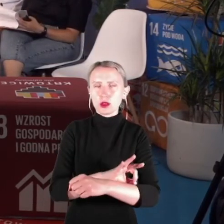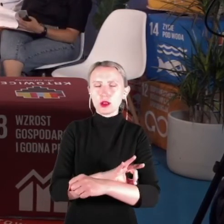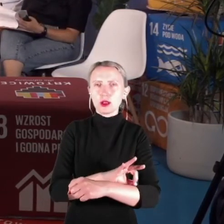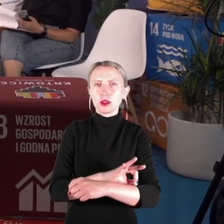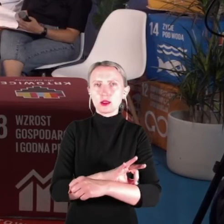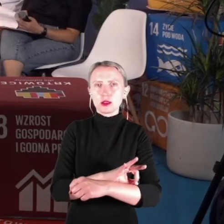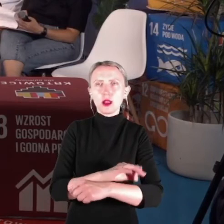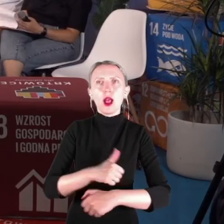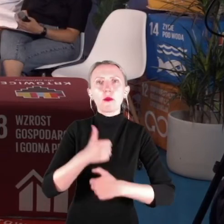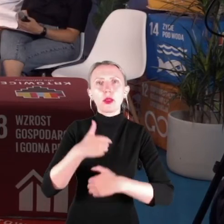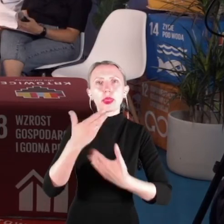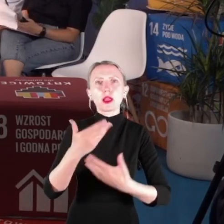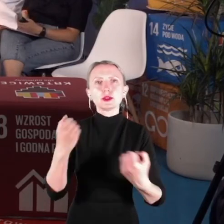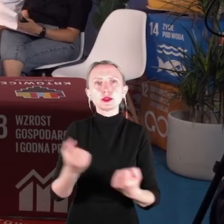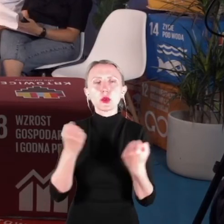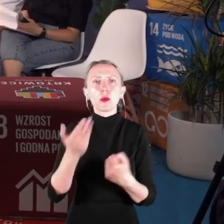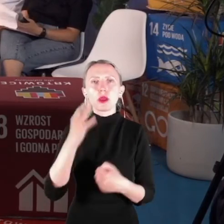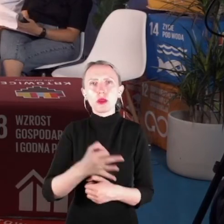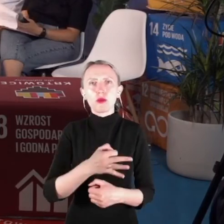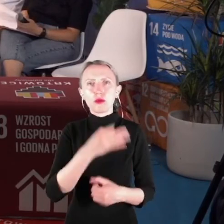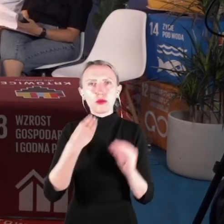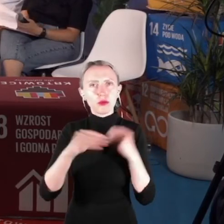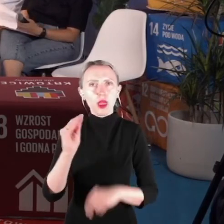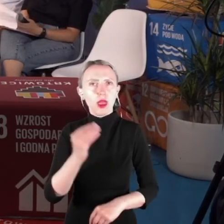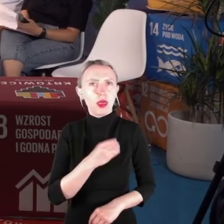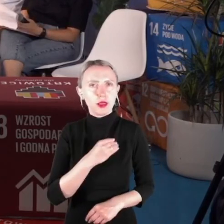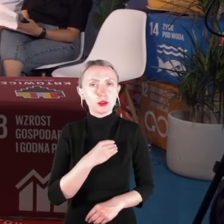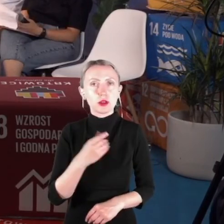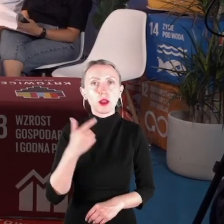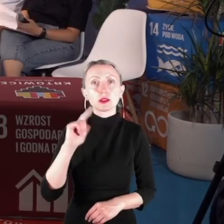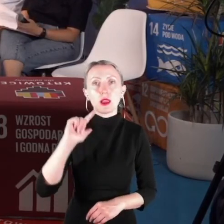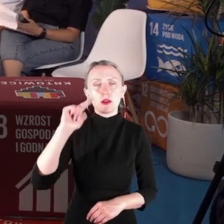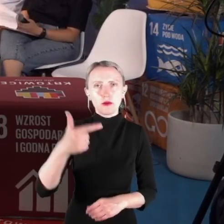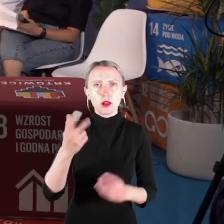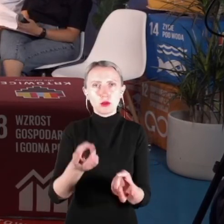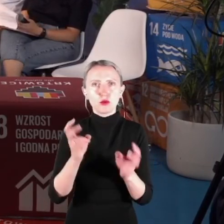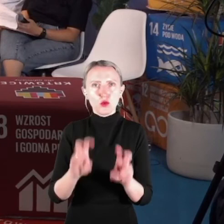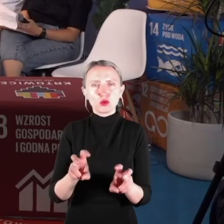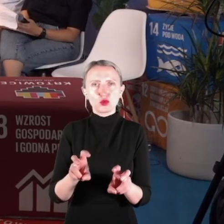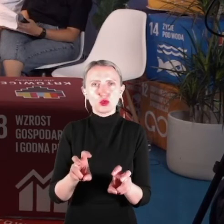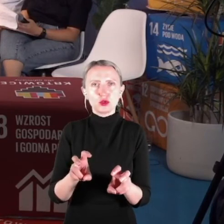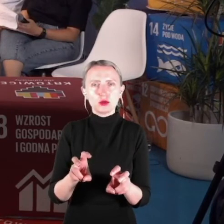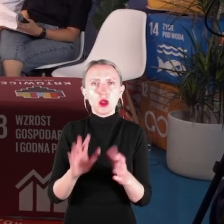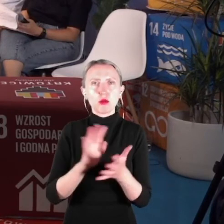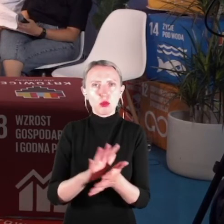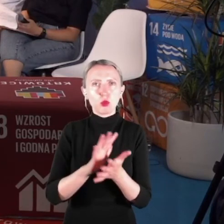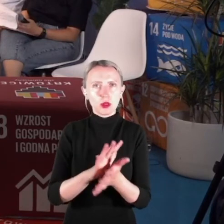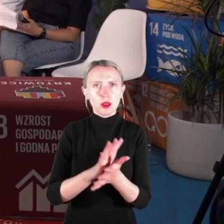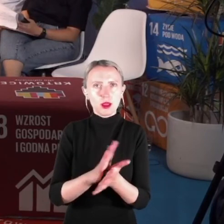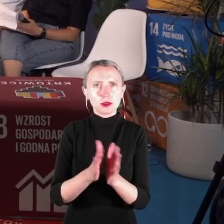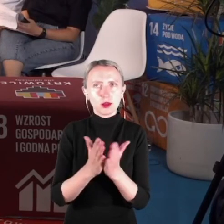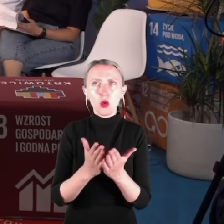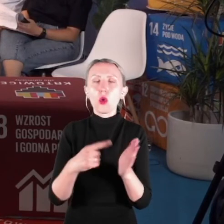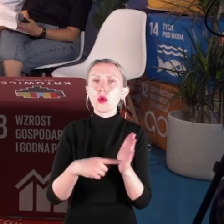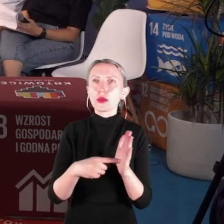Sensing Toolkit. After 2 years, it was published in March by the